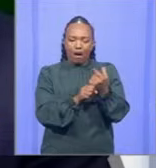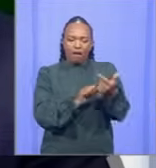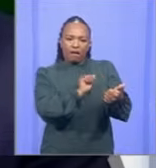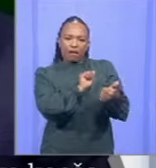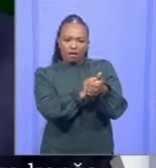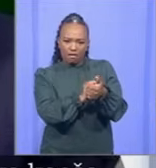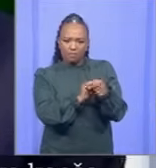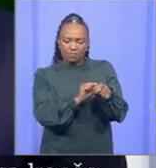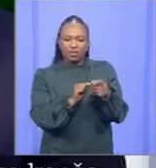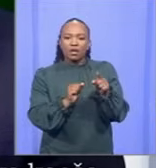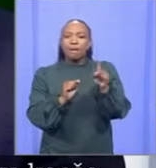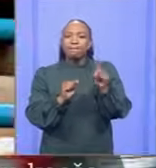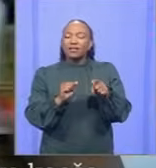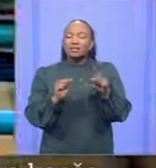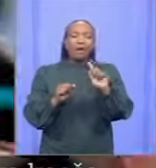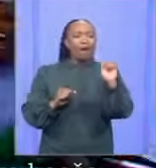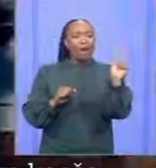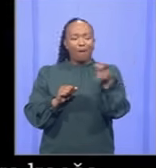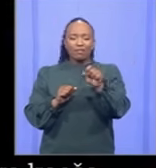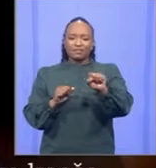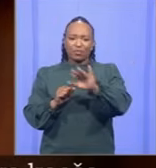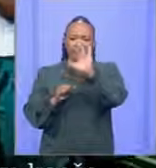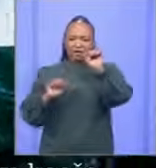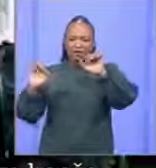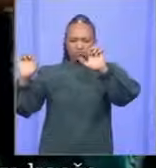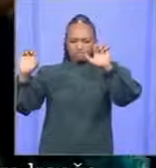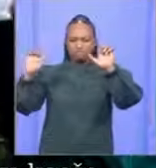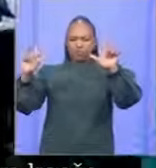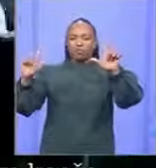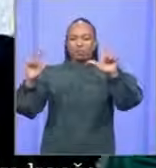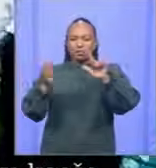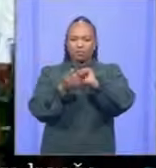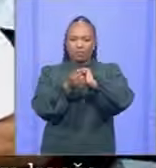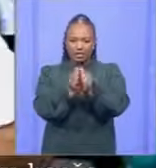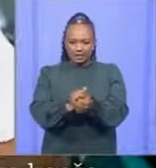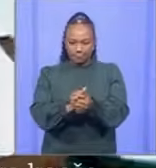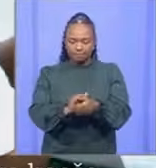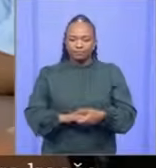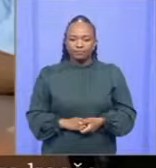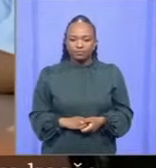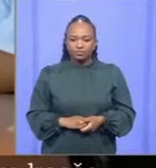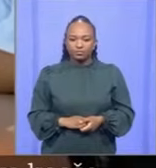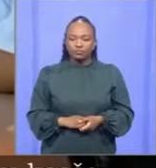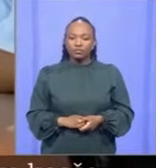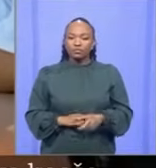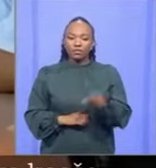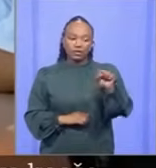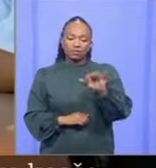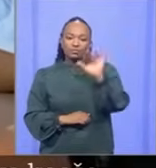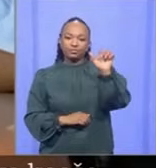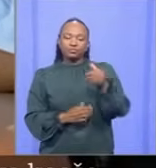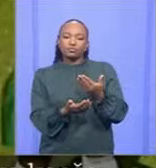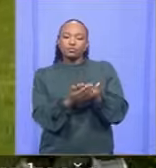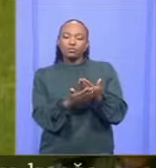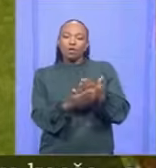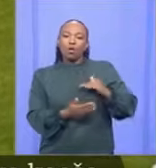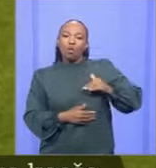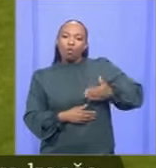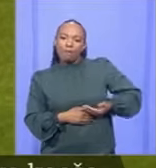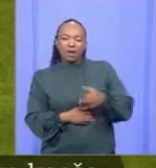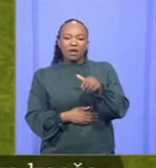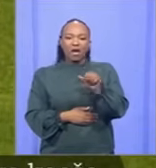transmit to virtually every South African. Go sa le bjalo go na le maitekelo a gore Afrika Borwa e be mongae wa dipapadi tša basadi tša WAFCON le